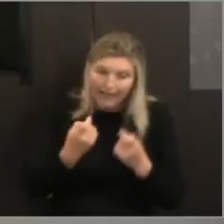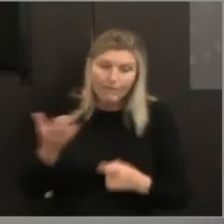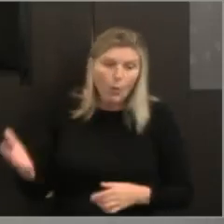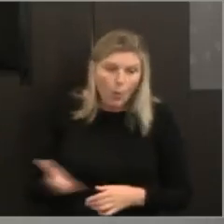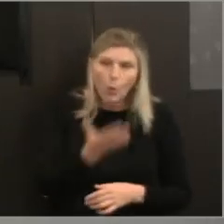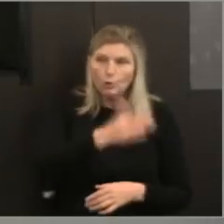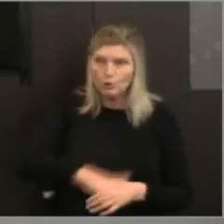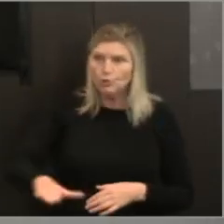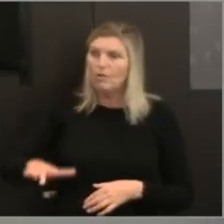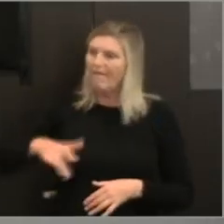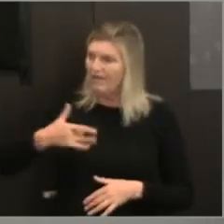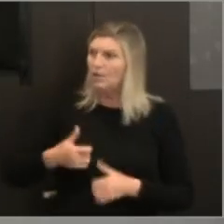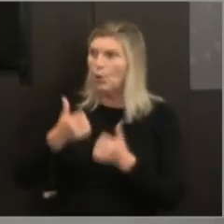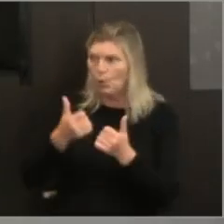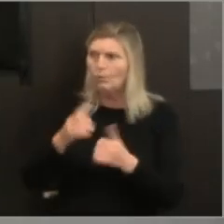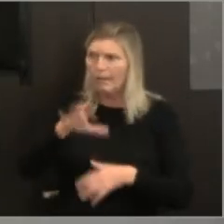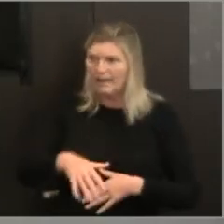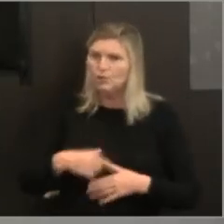to continue that dialogue.